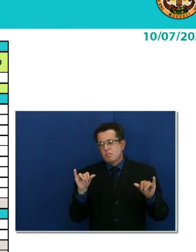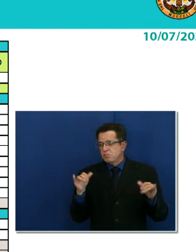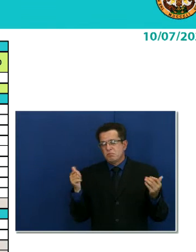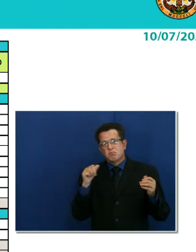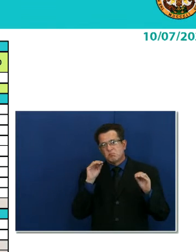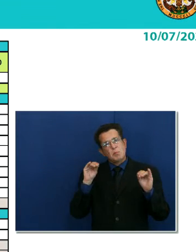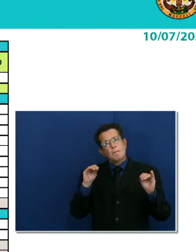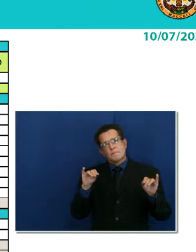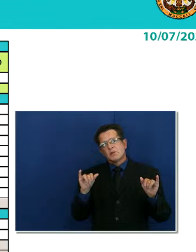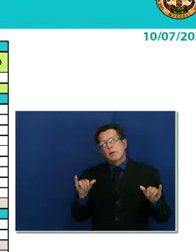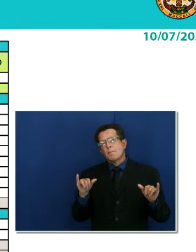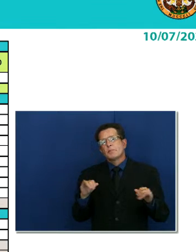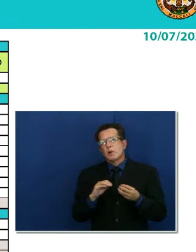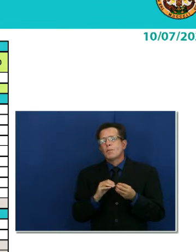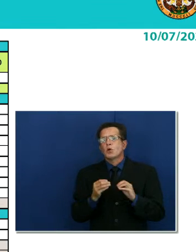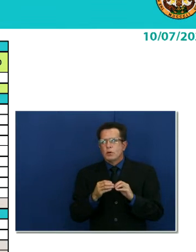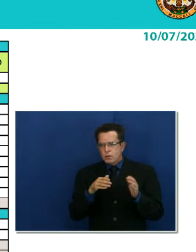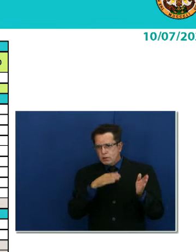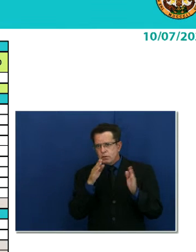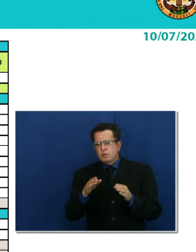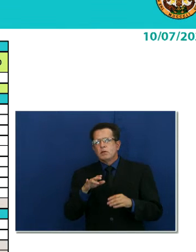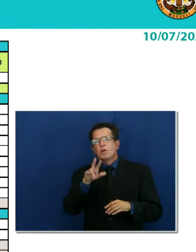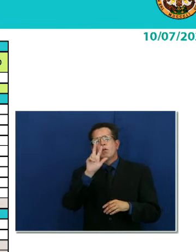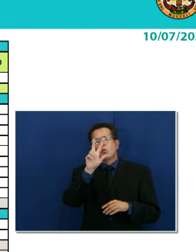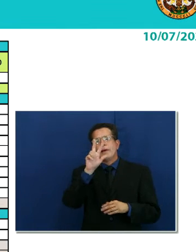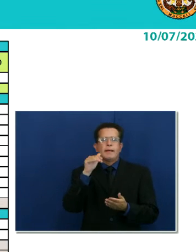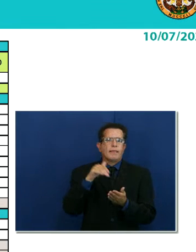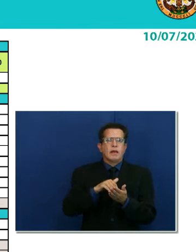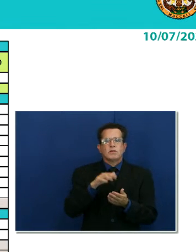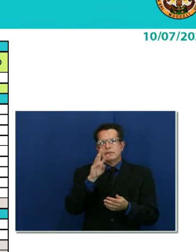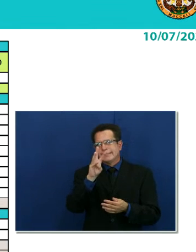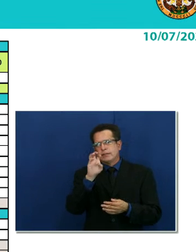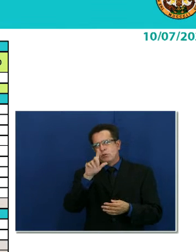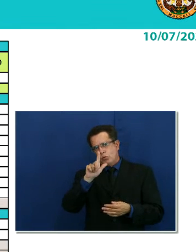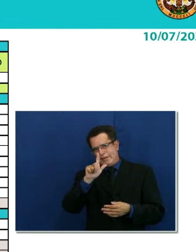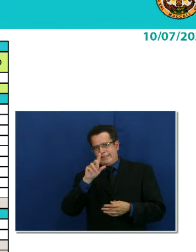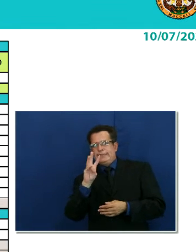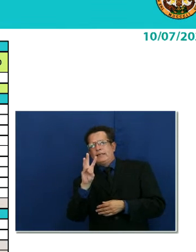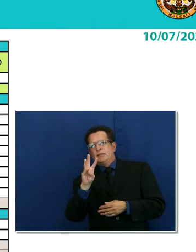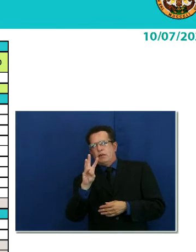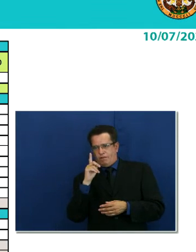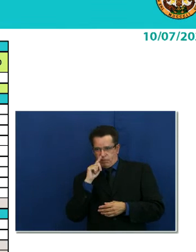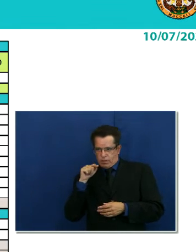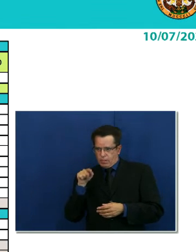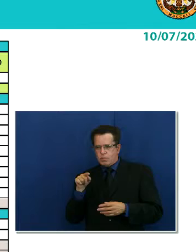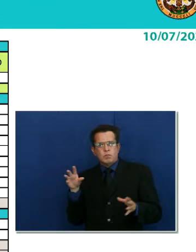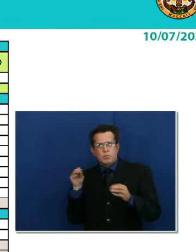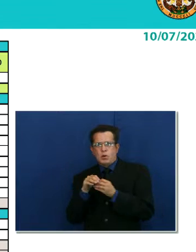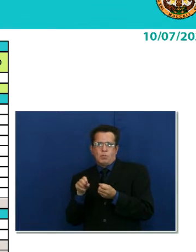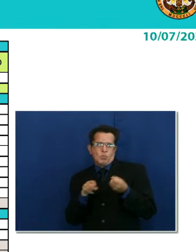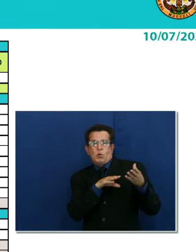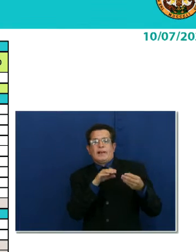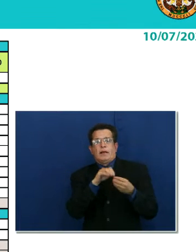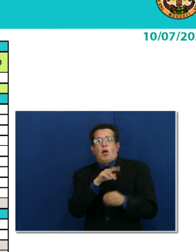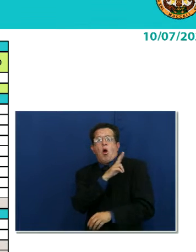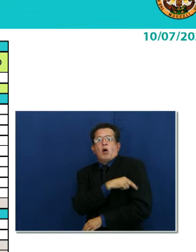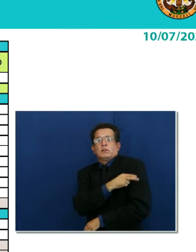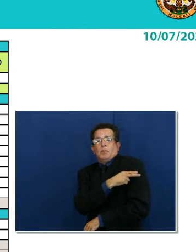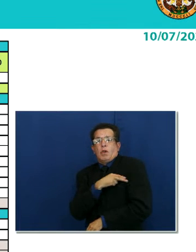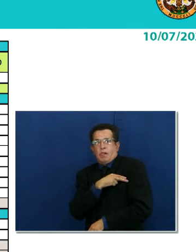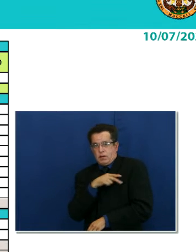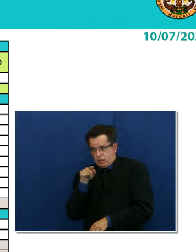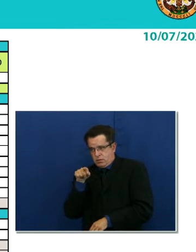substantially changed. And then 7%, or 3,626 of the cases have been hospitalized. Now,